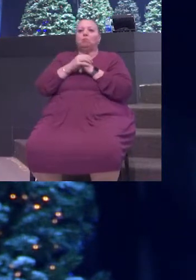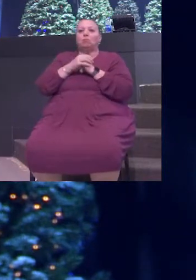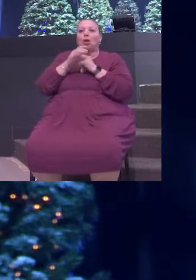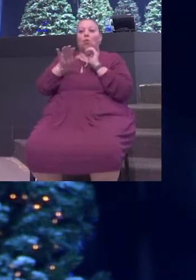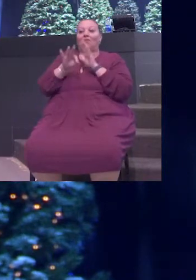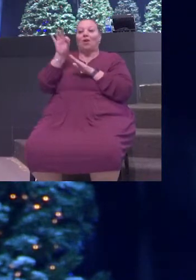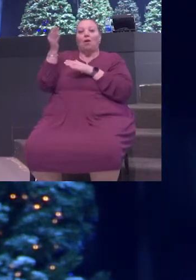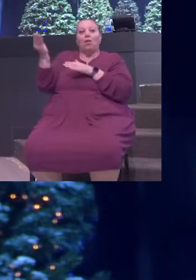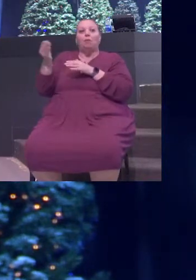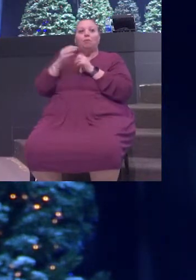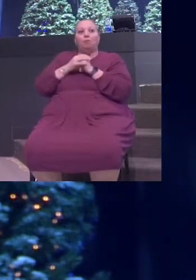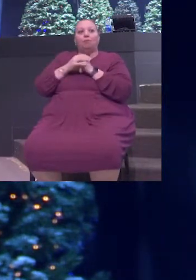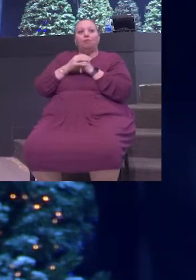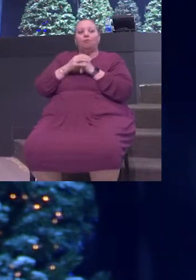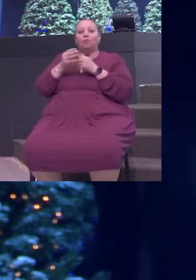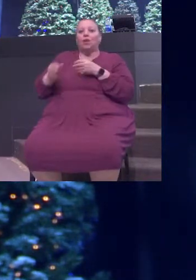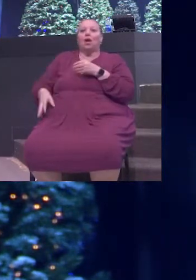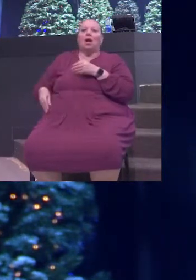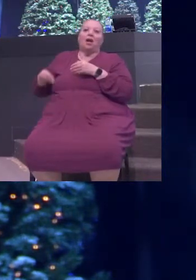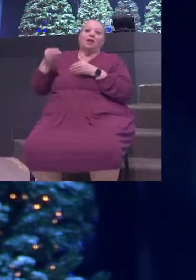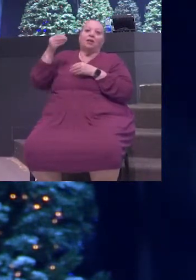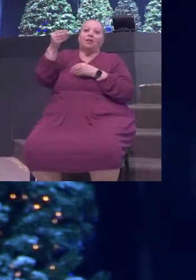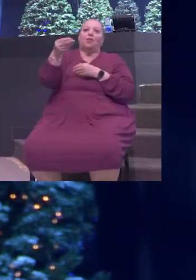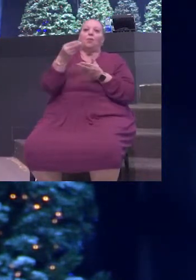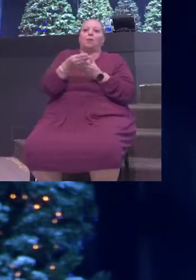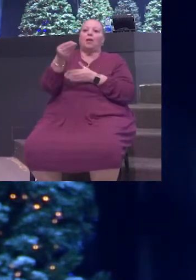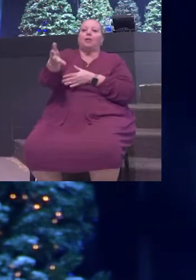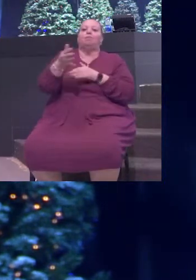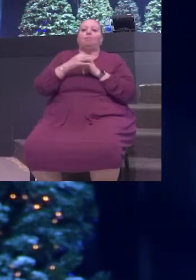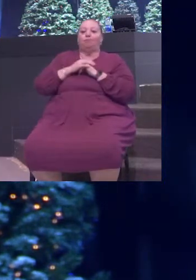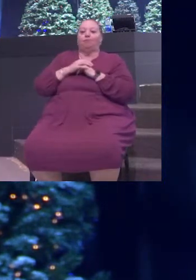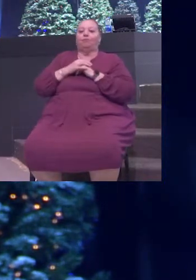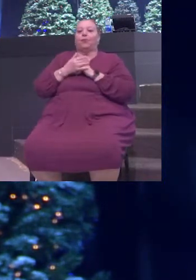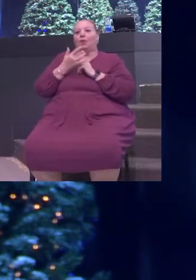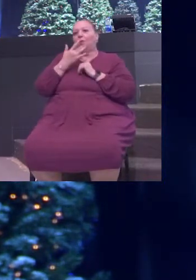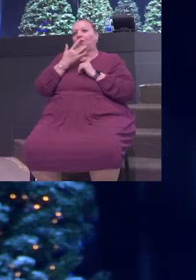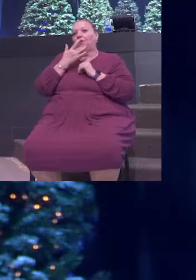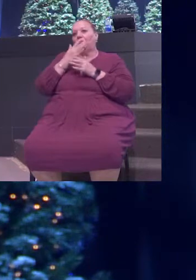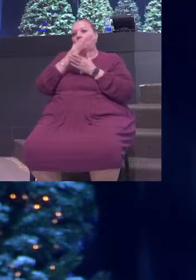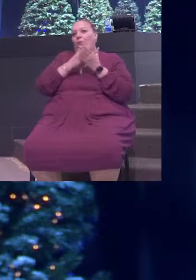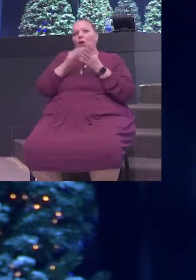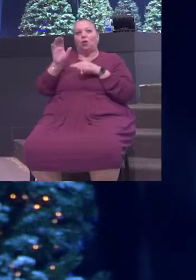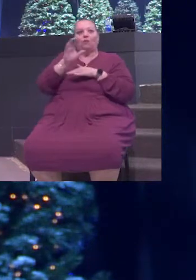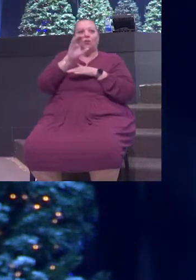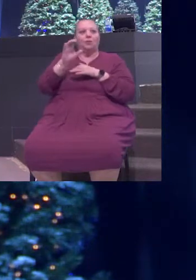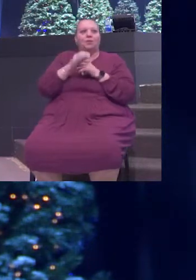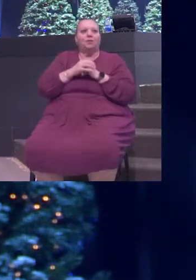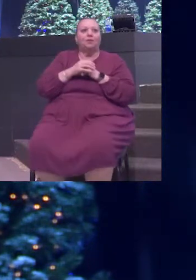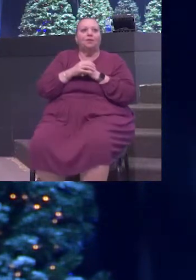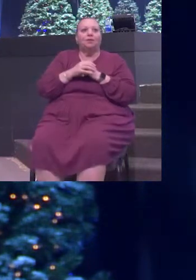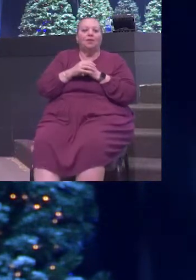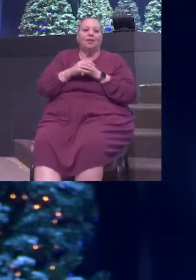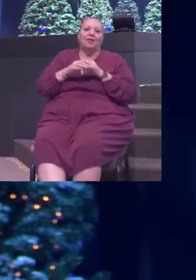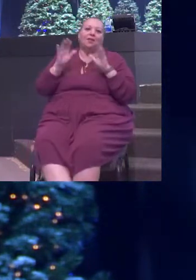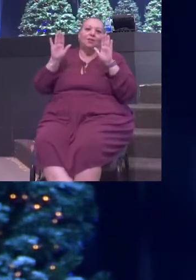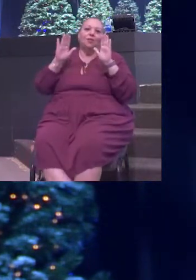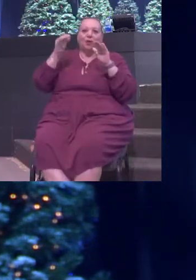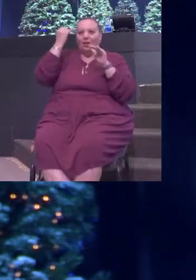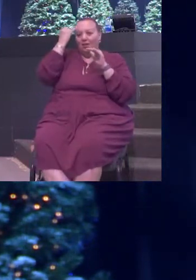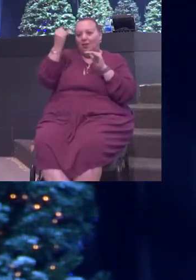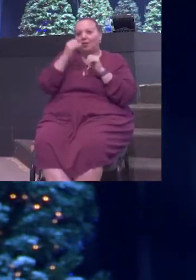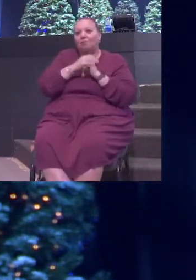when I find them, I give them the money. It's my favorite part of Christmas. That's a great